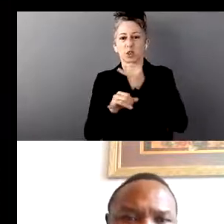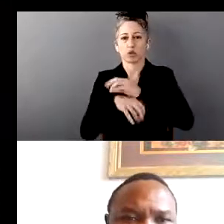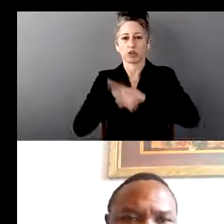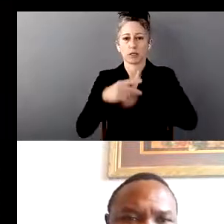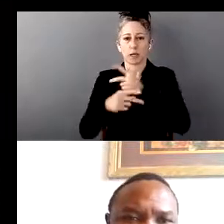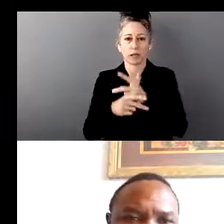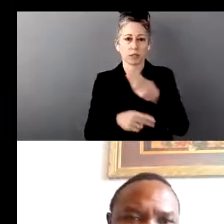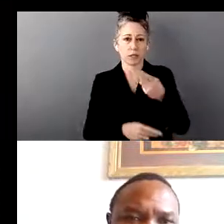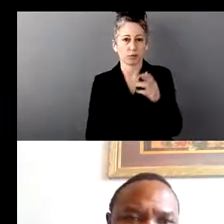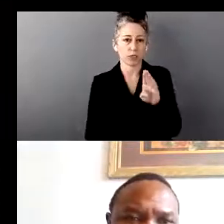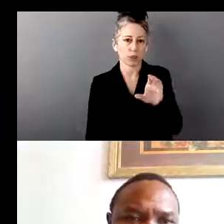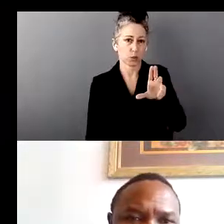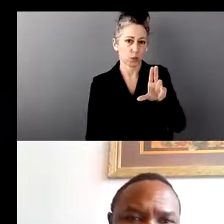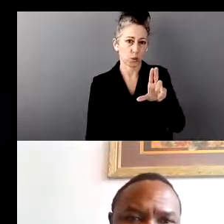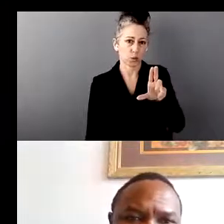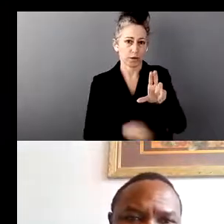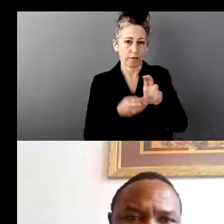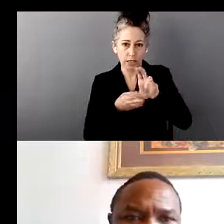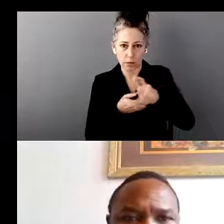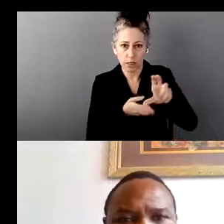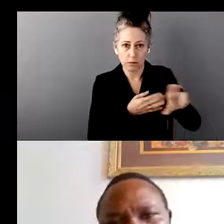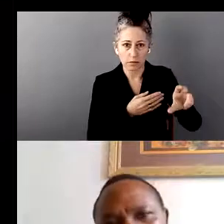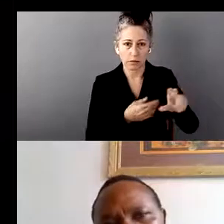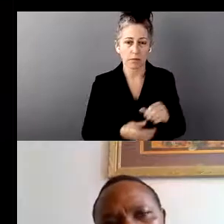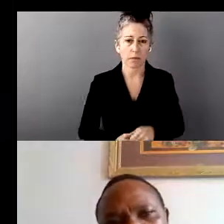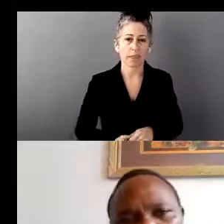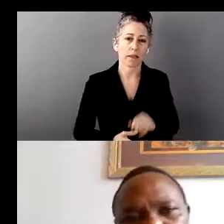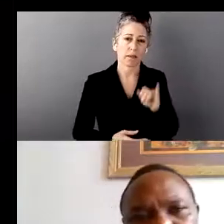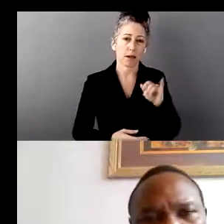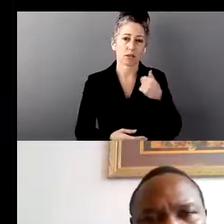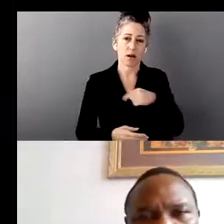investment. That's, of course, was one of our main